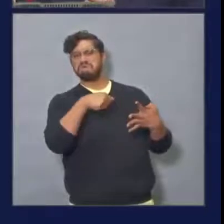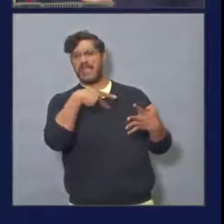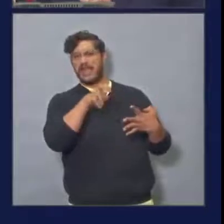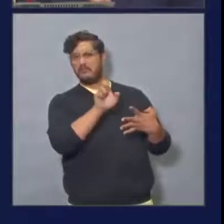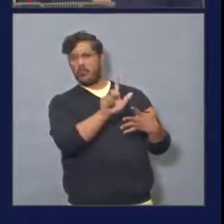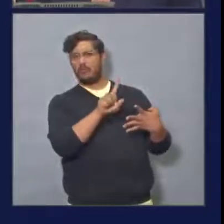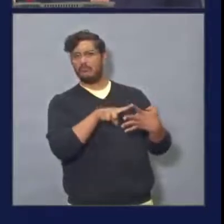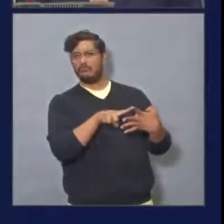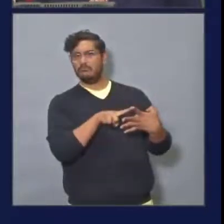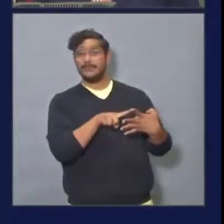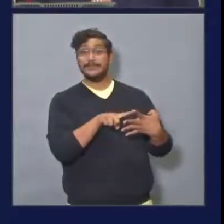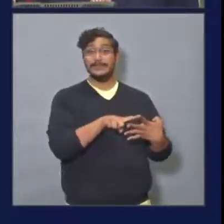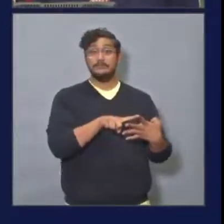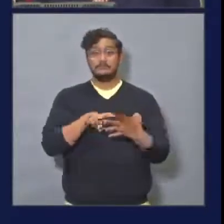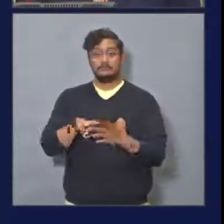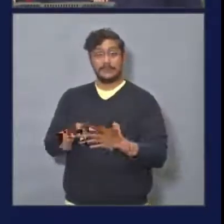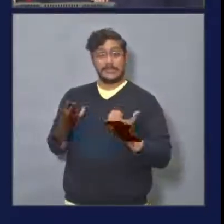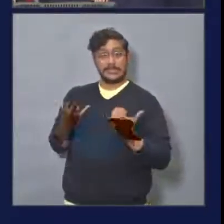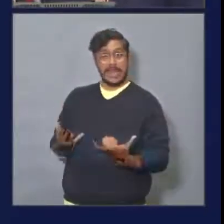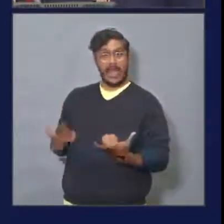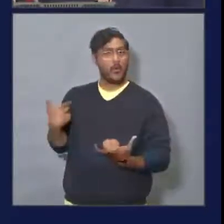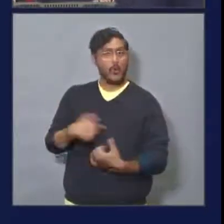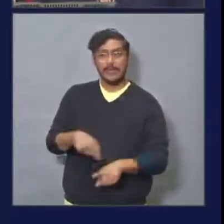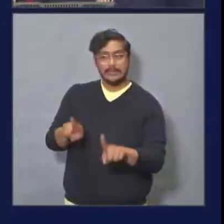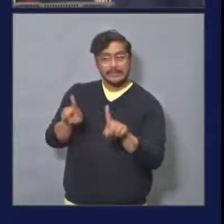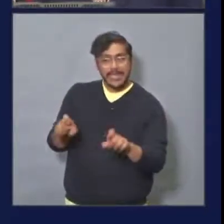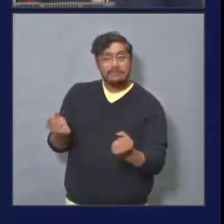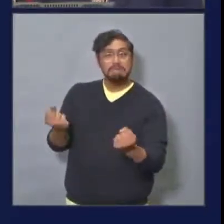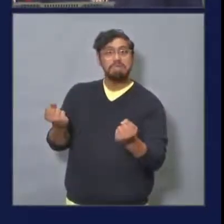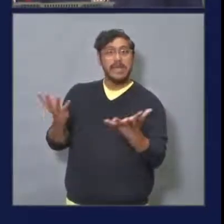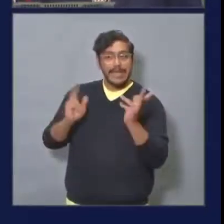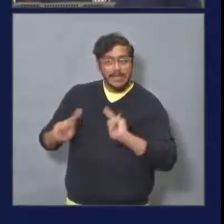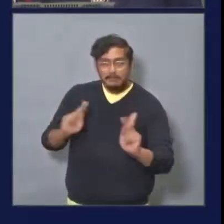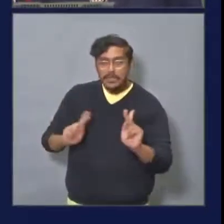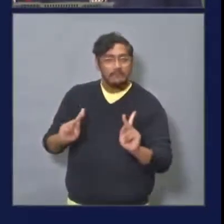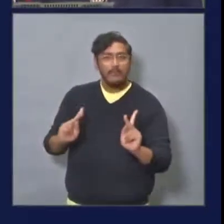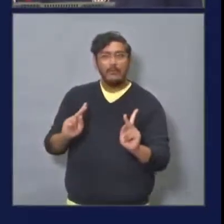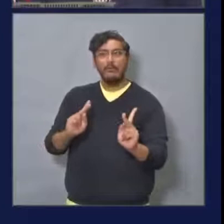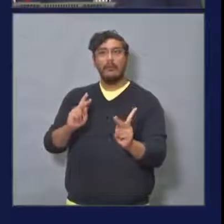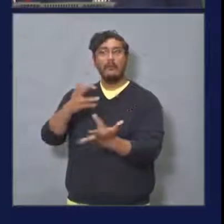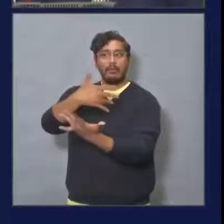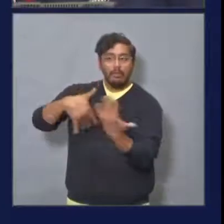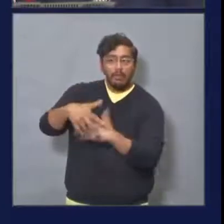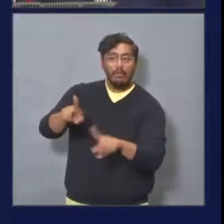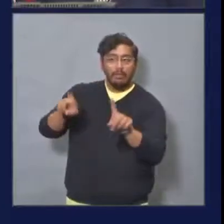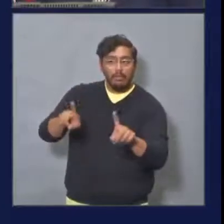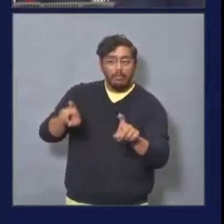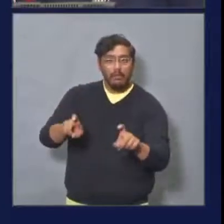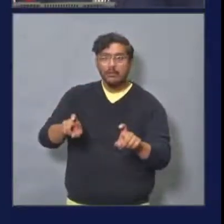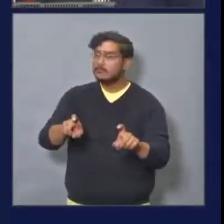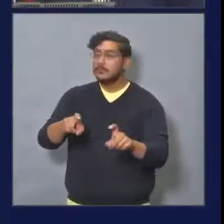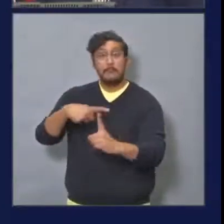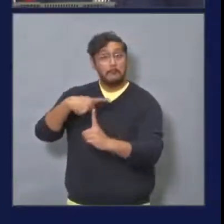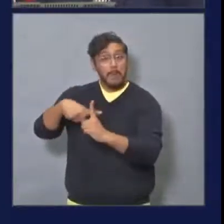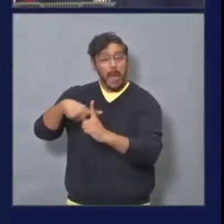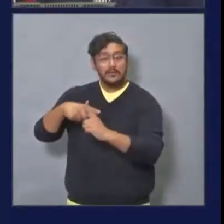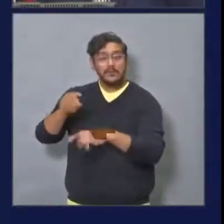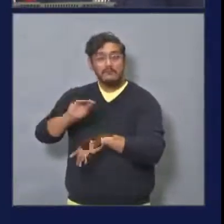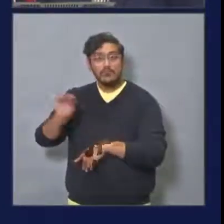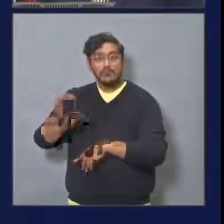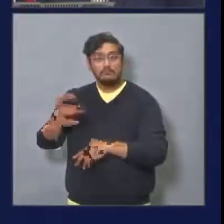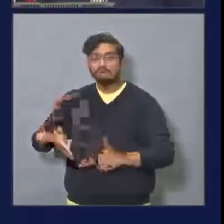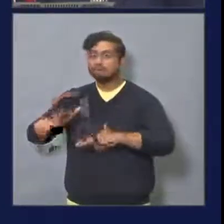even though we're testing many asymptomatic people and close contacts, our positivity rate has increased to about